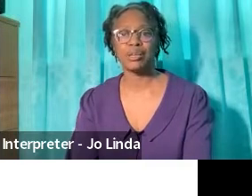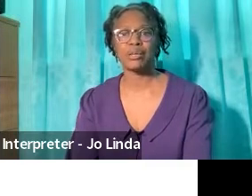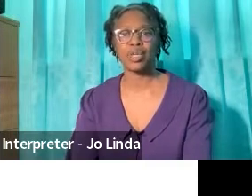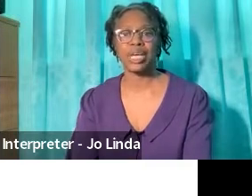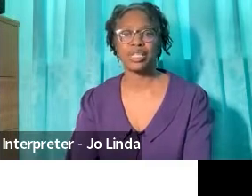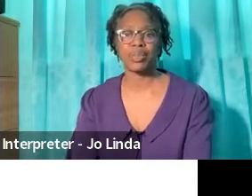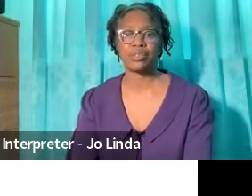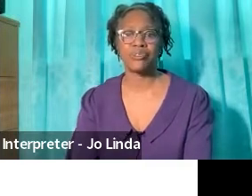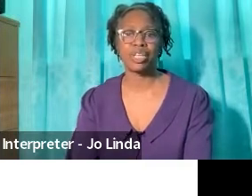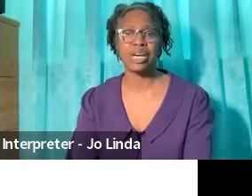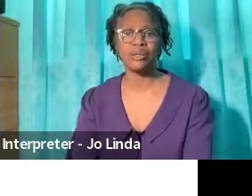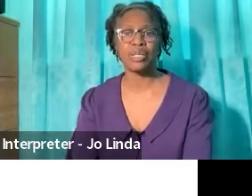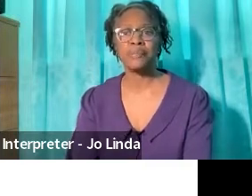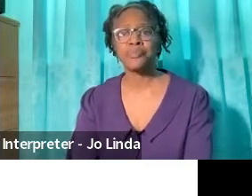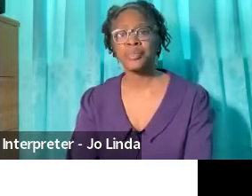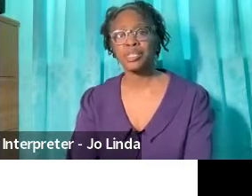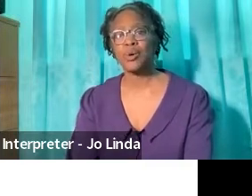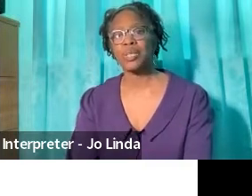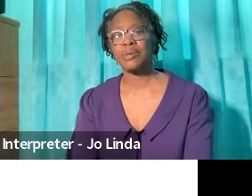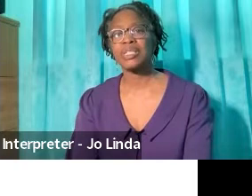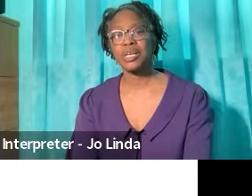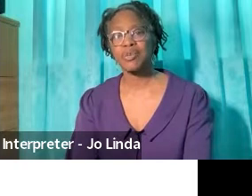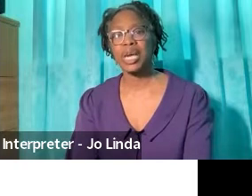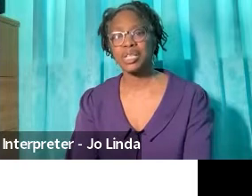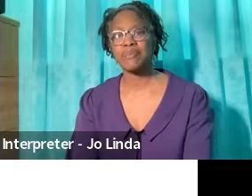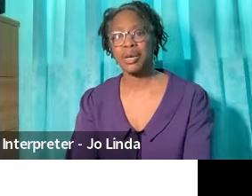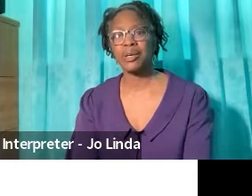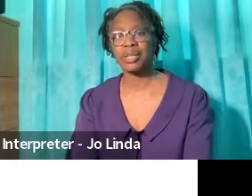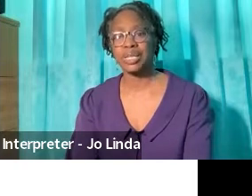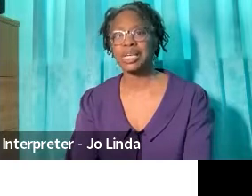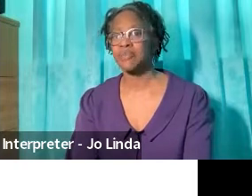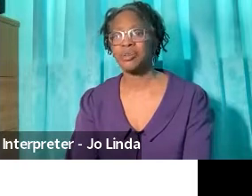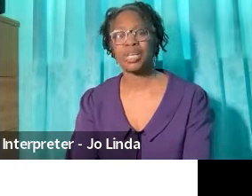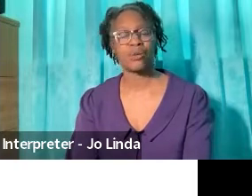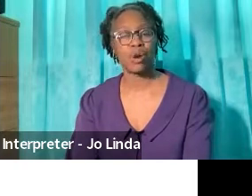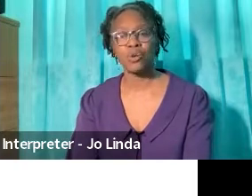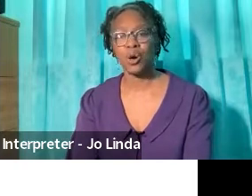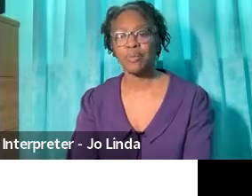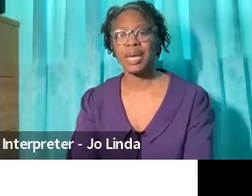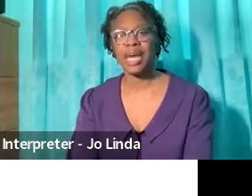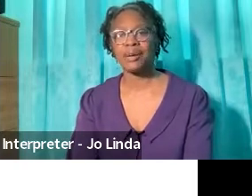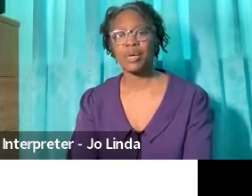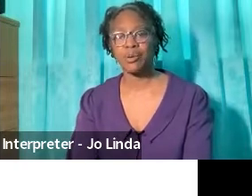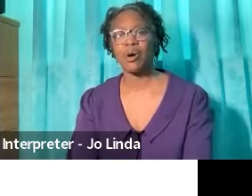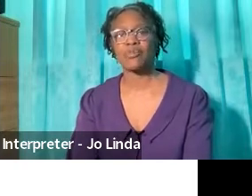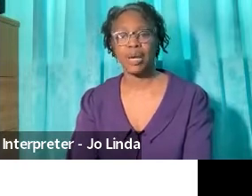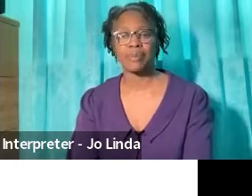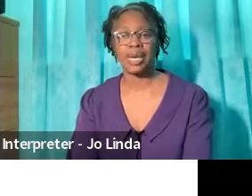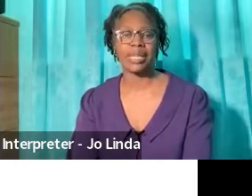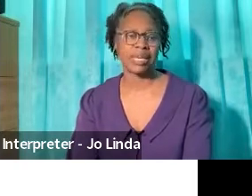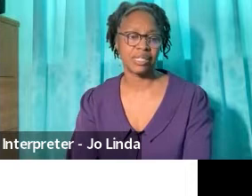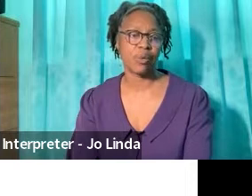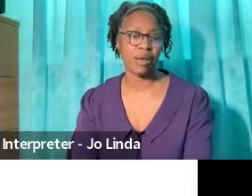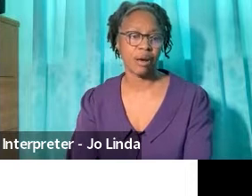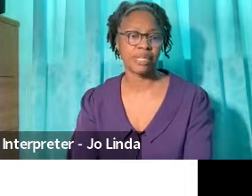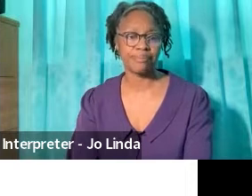fluent in their communication with their deaf child. So there is a communication barrier that they experience in their own home and with their own family,